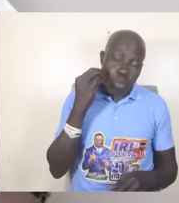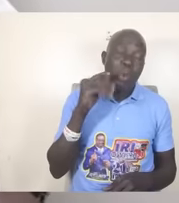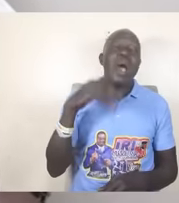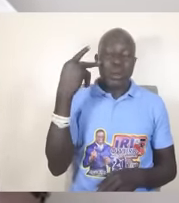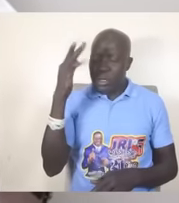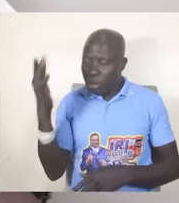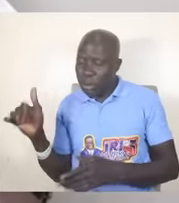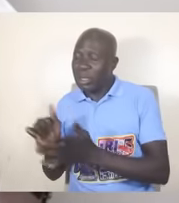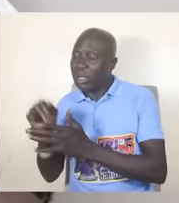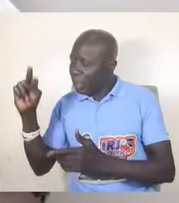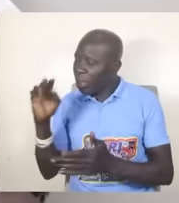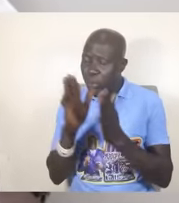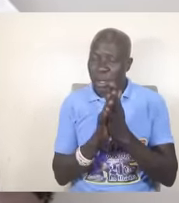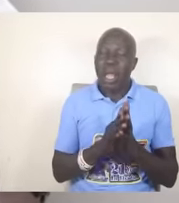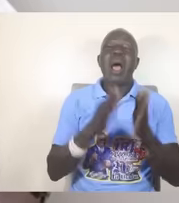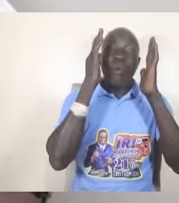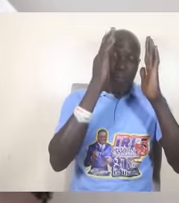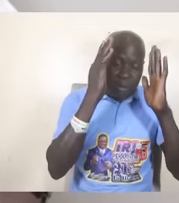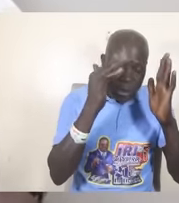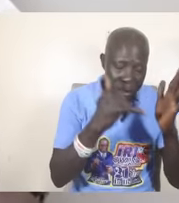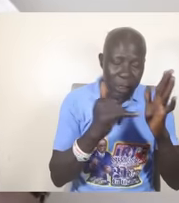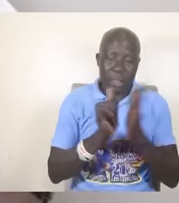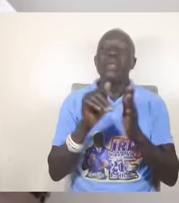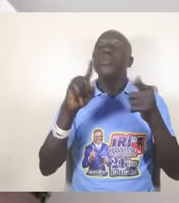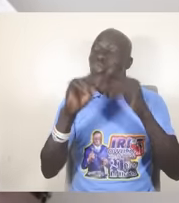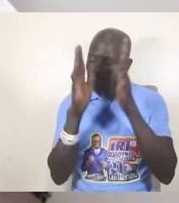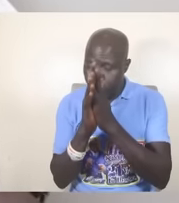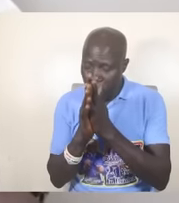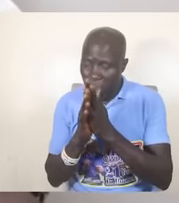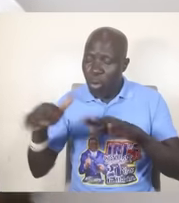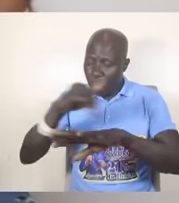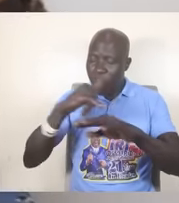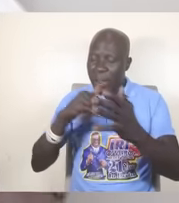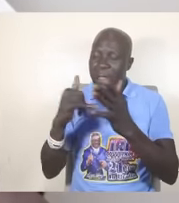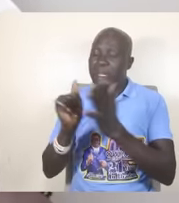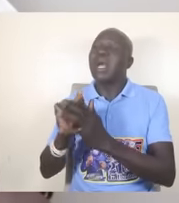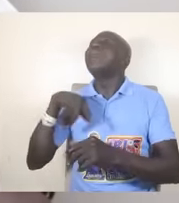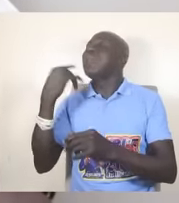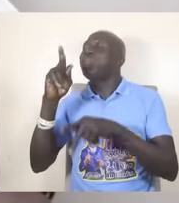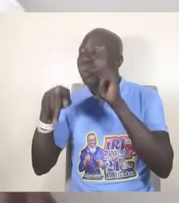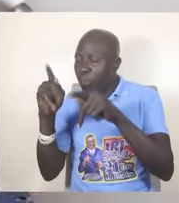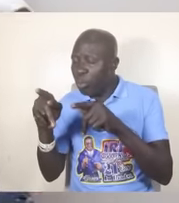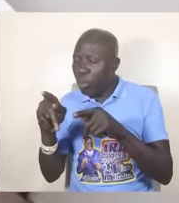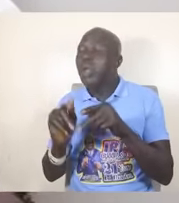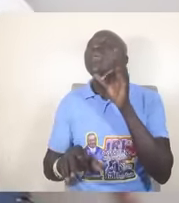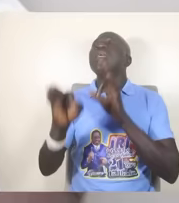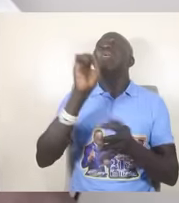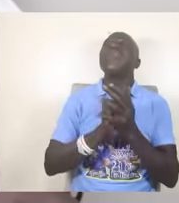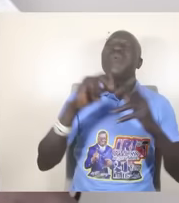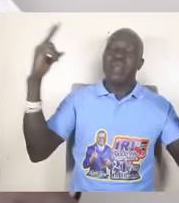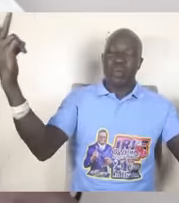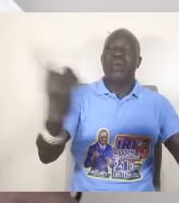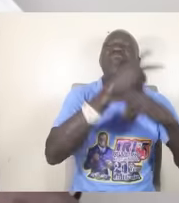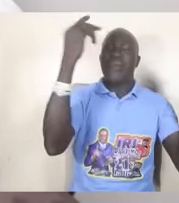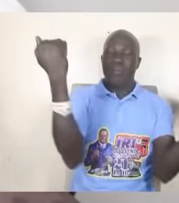look at something that is prayer. I phrase that. To pray about it. They want that fight.